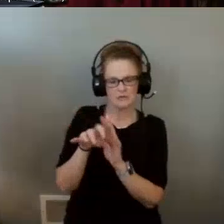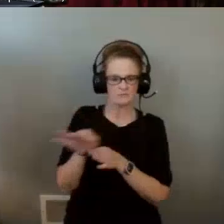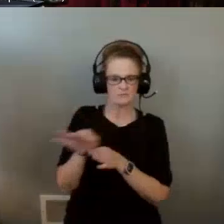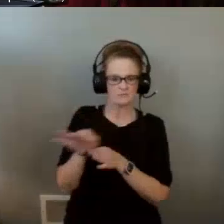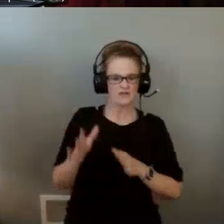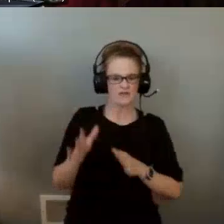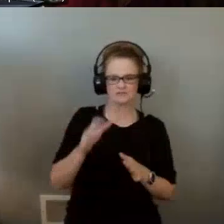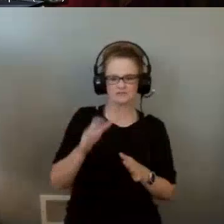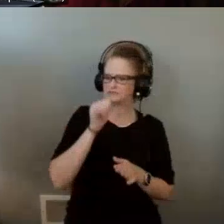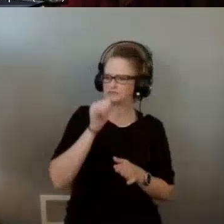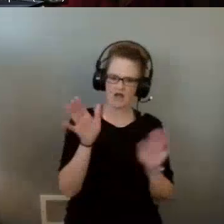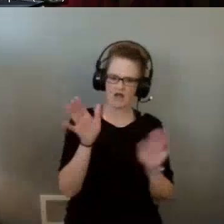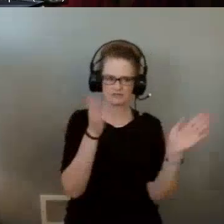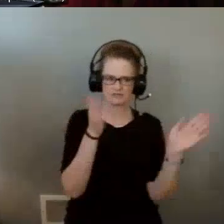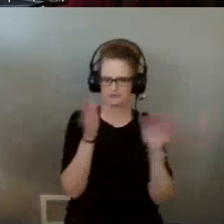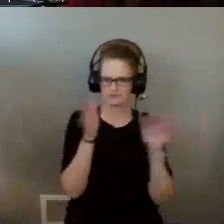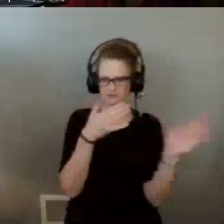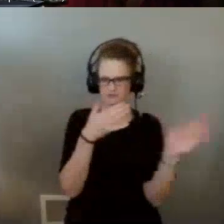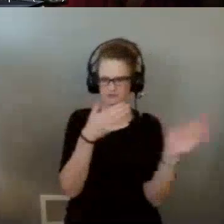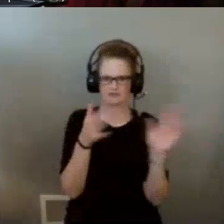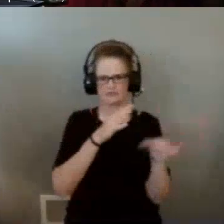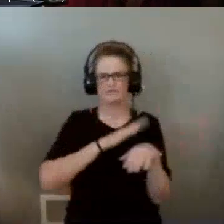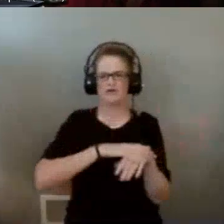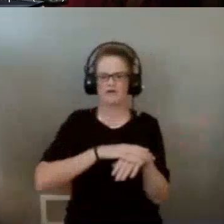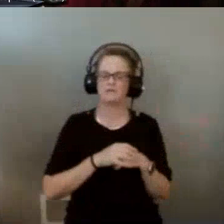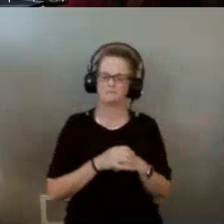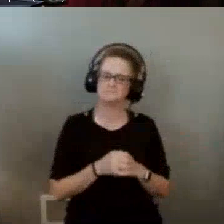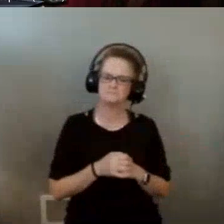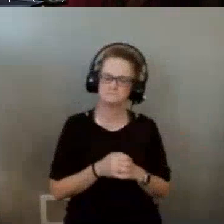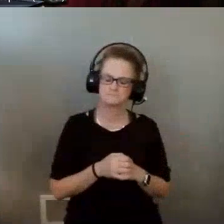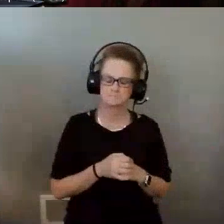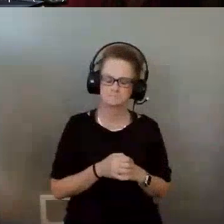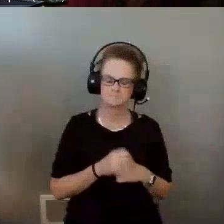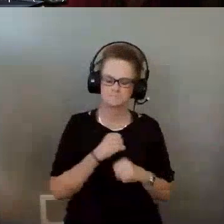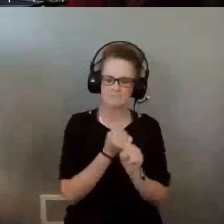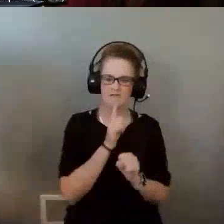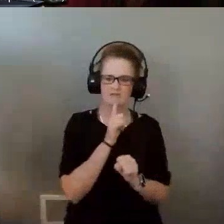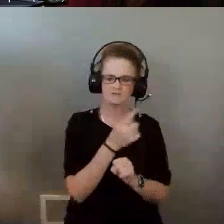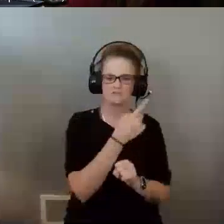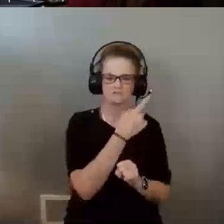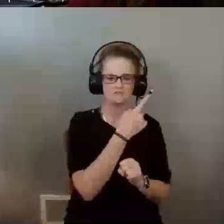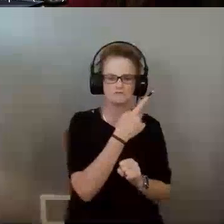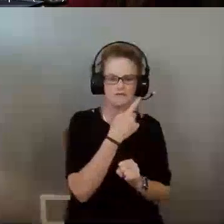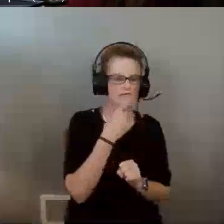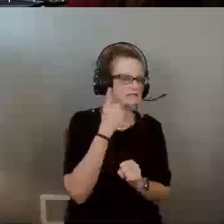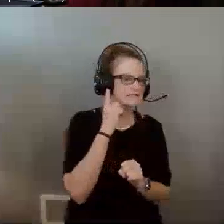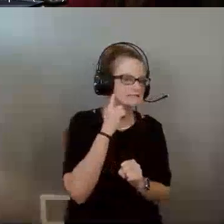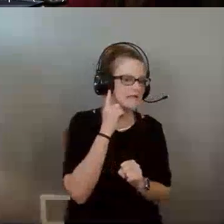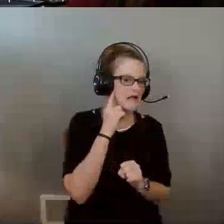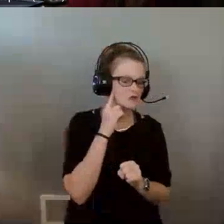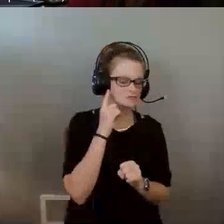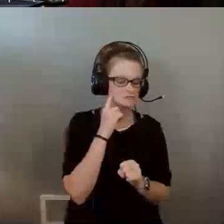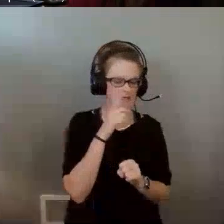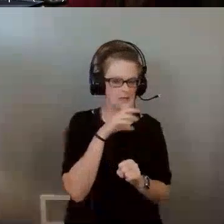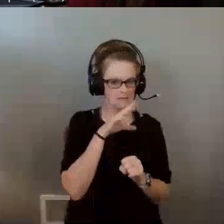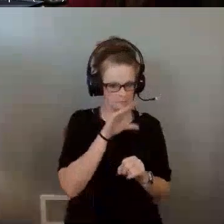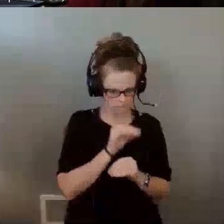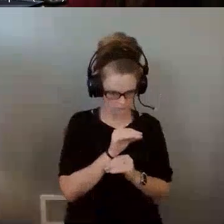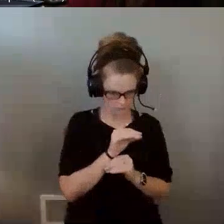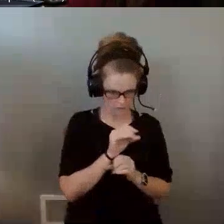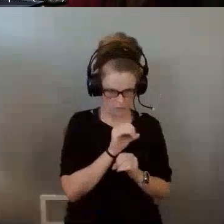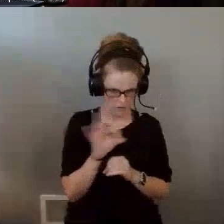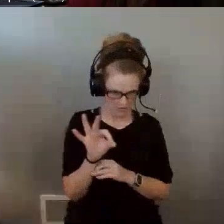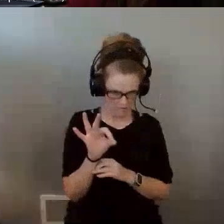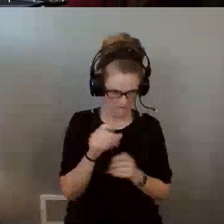not distracting should you keep it on. Please keep your audio muted unless asking a question. Please use the